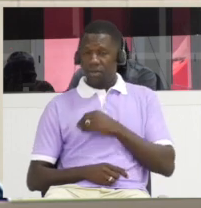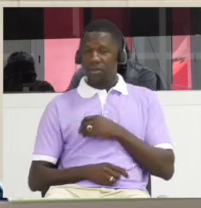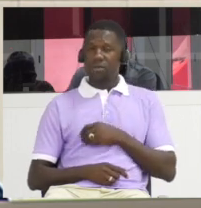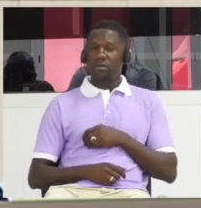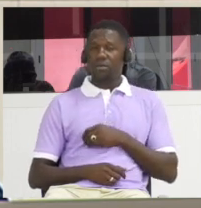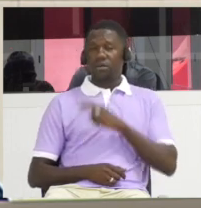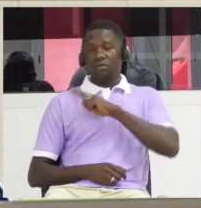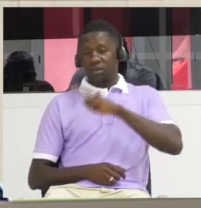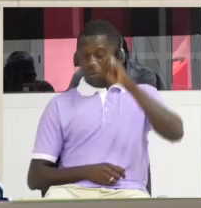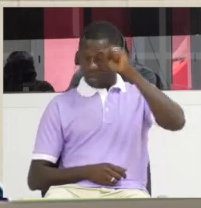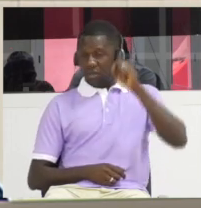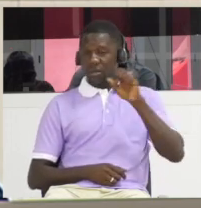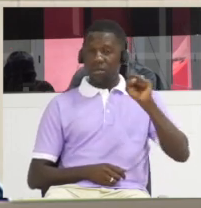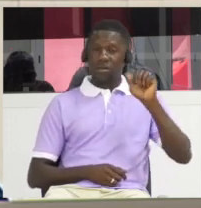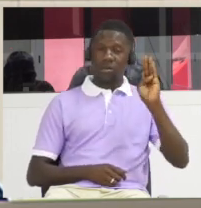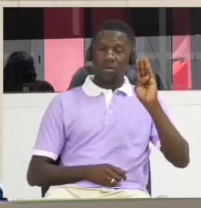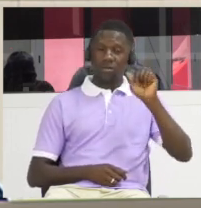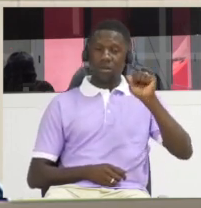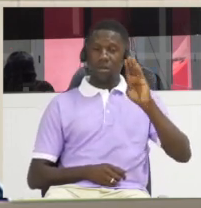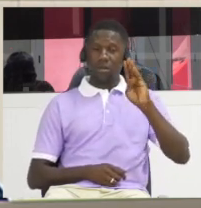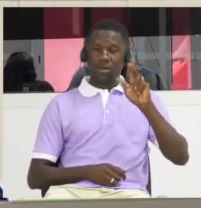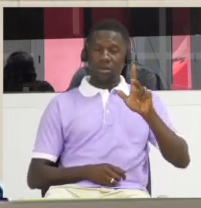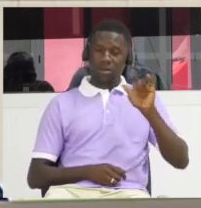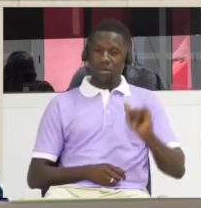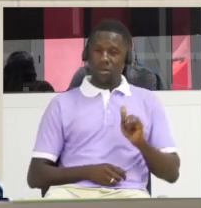Sabali, former finance minister Bakari Dabo,